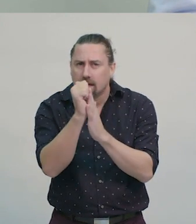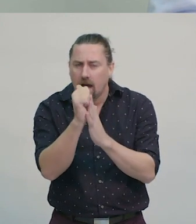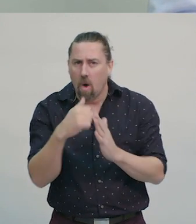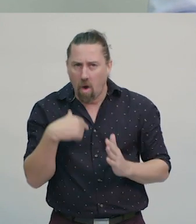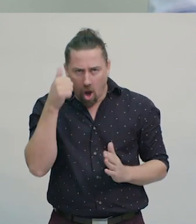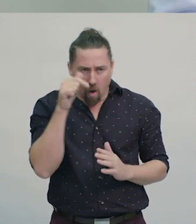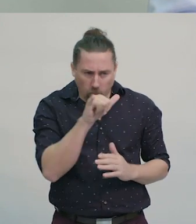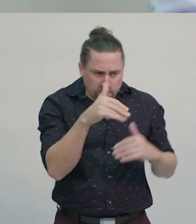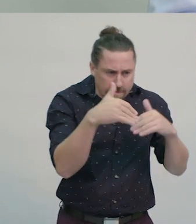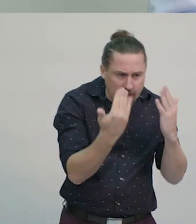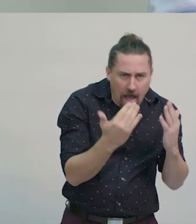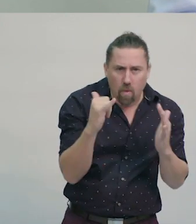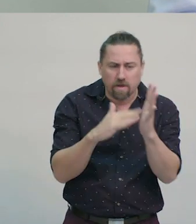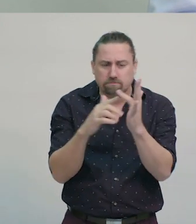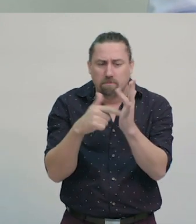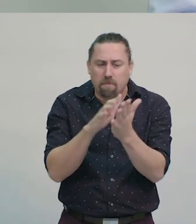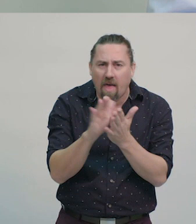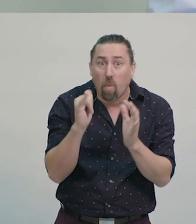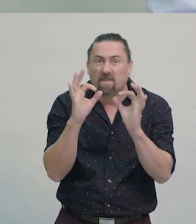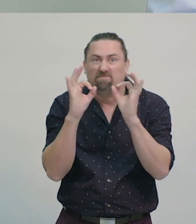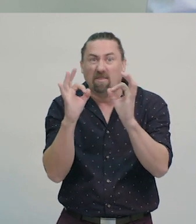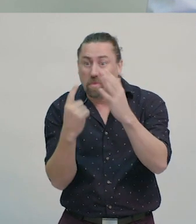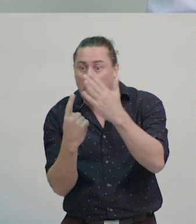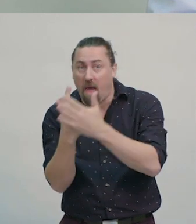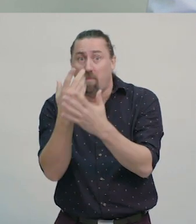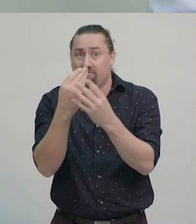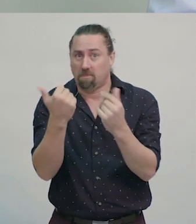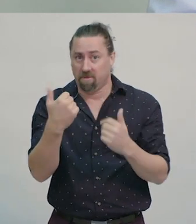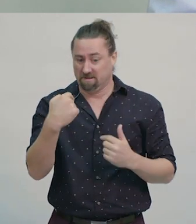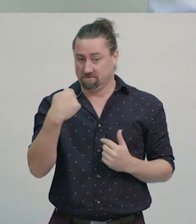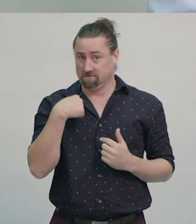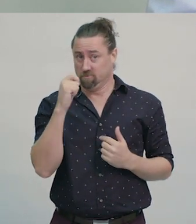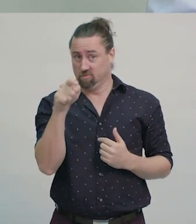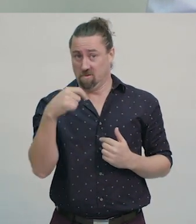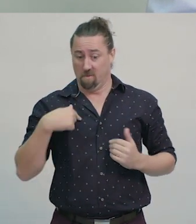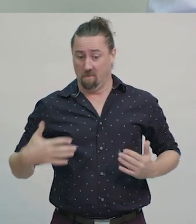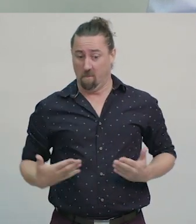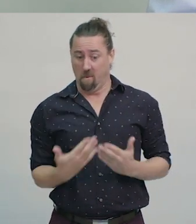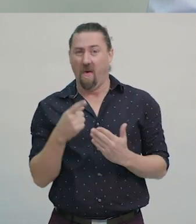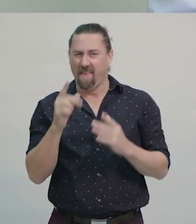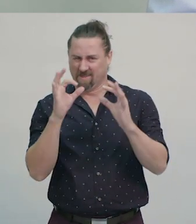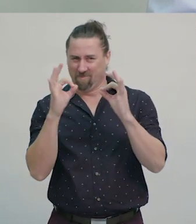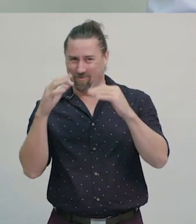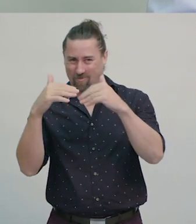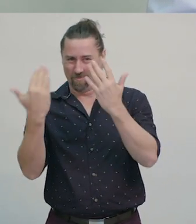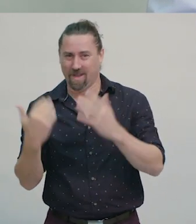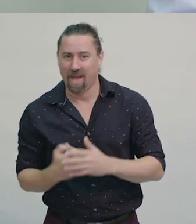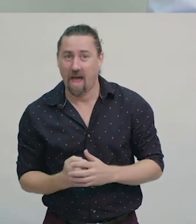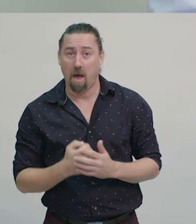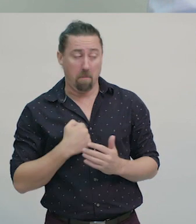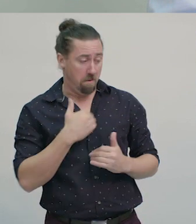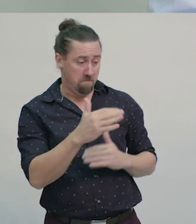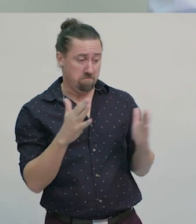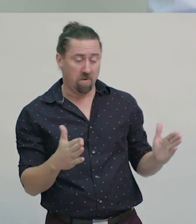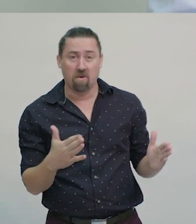days, months and special events. I have a special event coming up, my birthday. I've brought in my party box